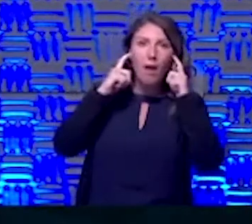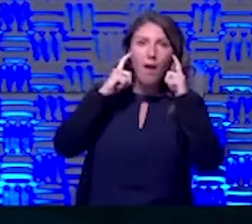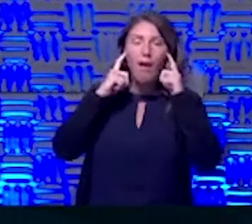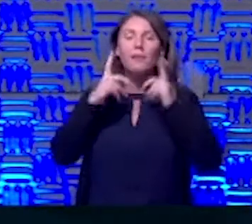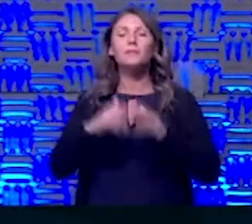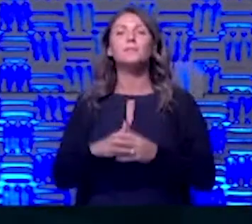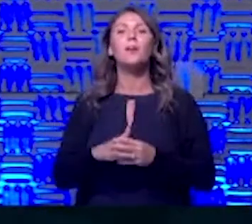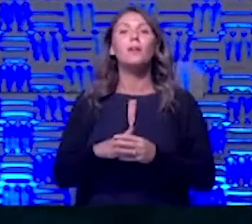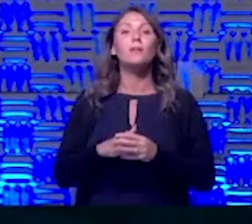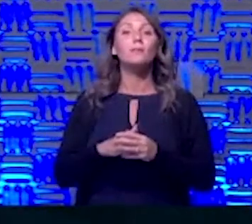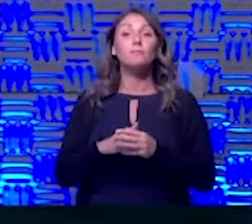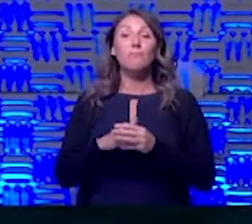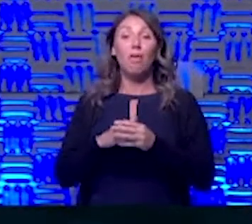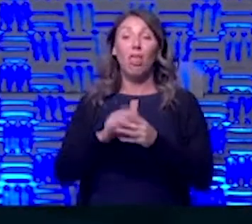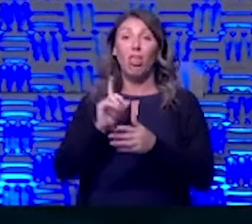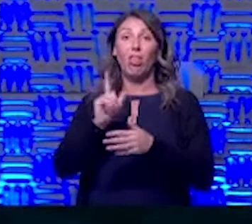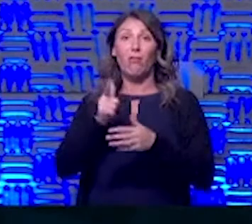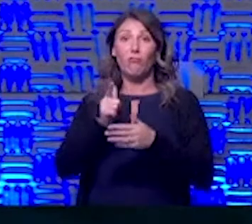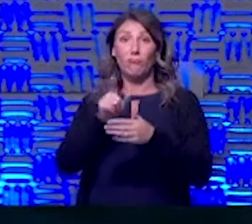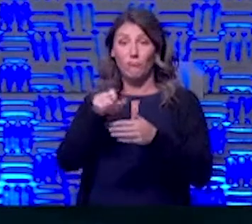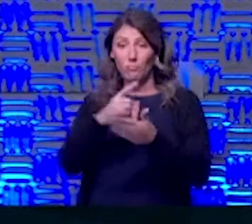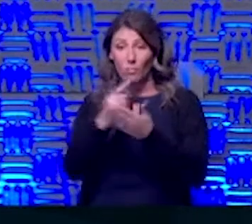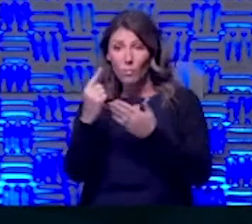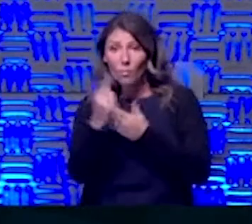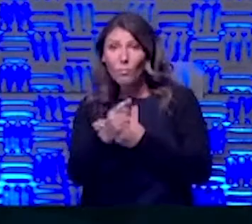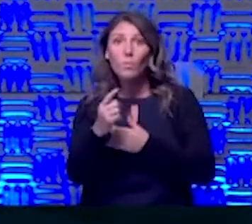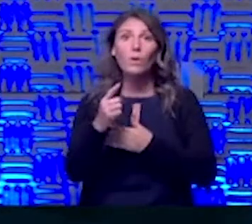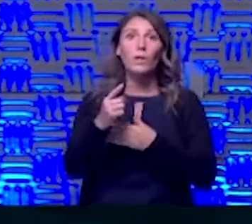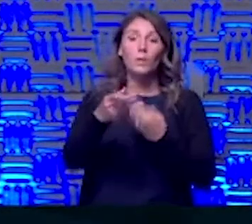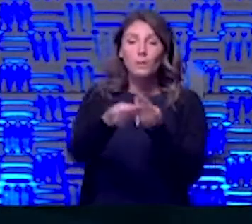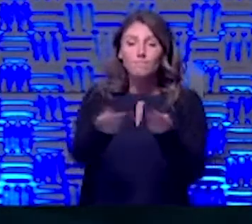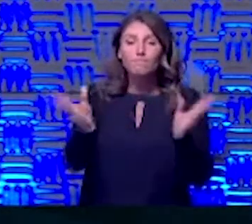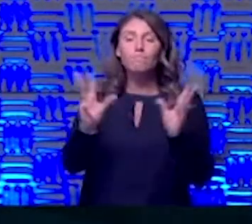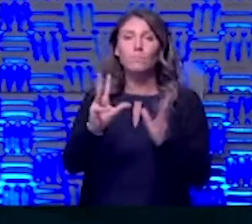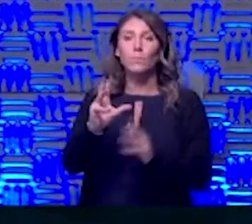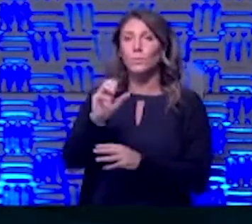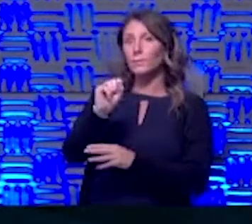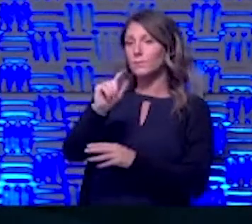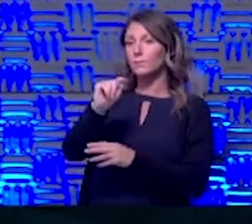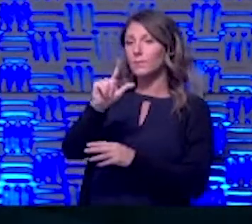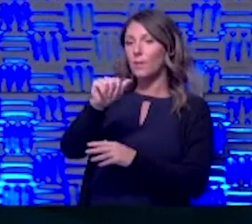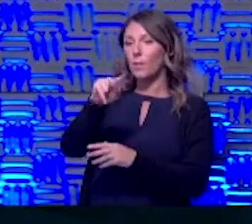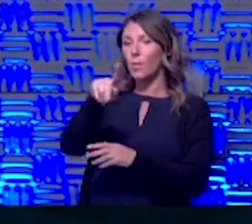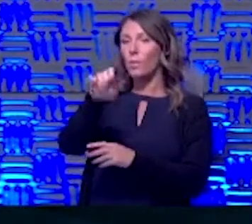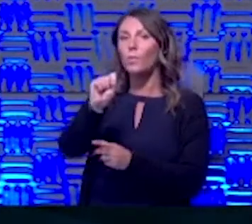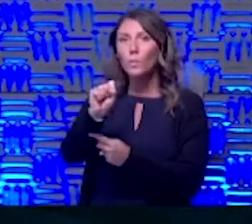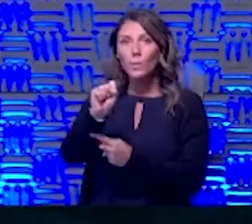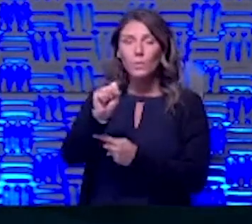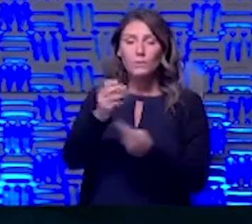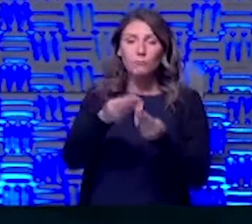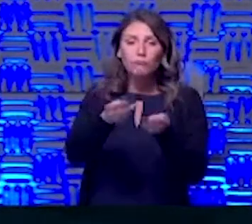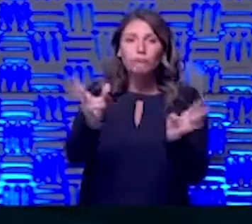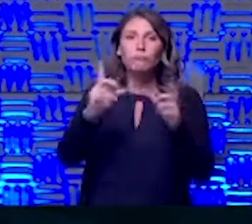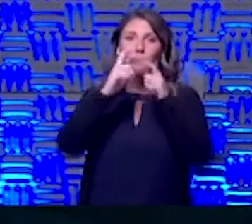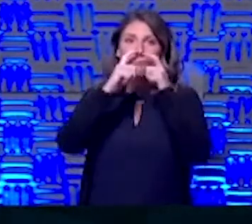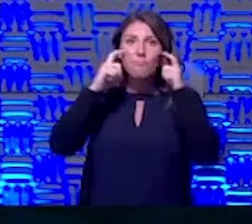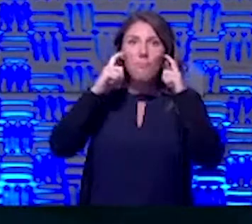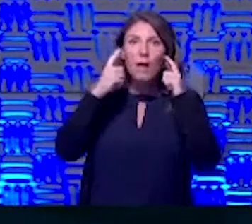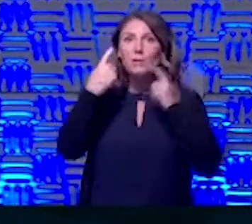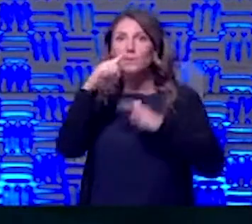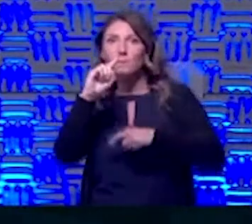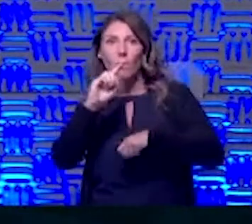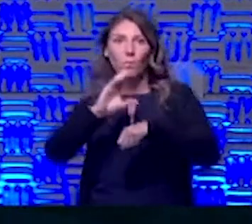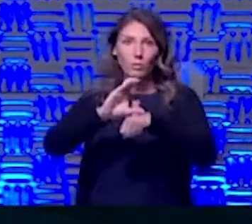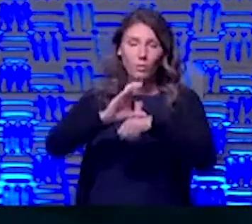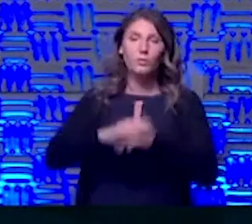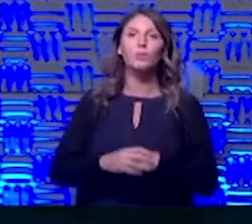week, we teamed with St. Luke's to deliver 40,000 masks to area church leaders for them to distribute to their congregations. We were doing a